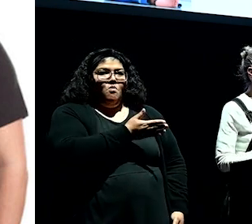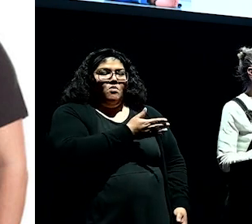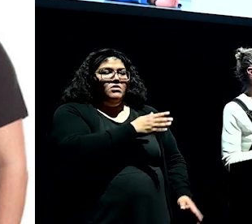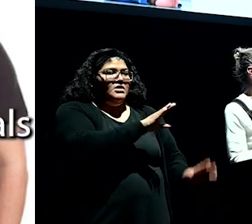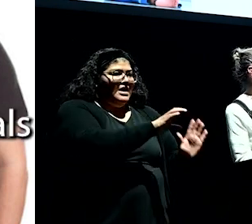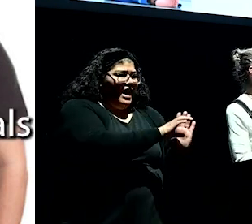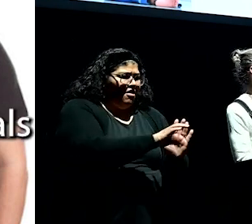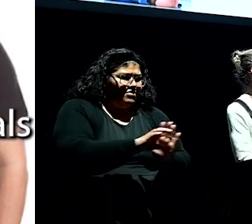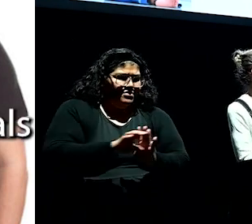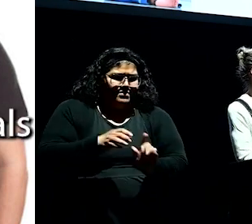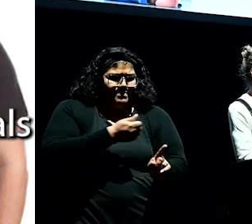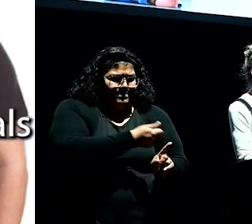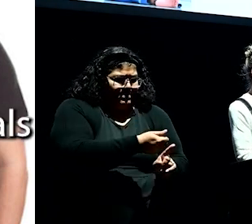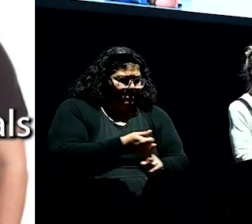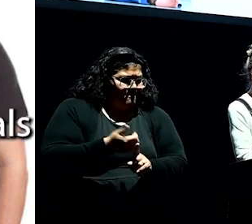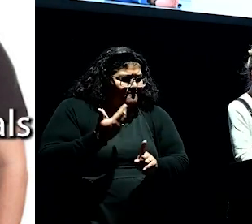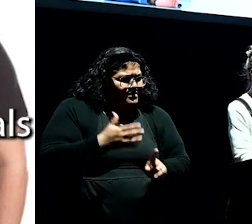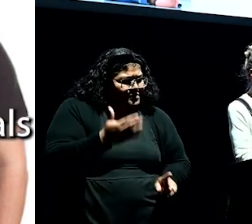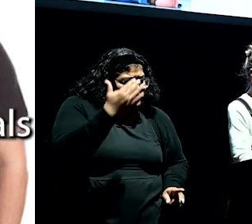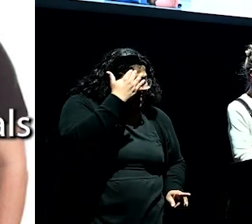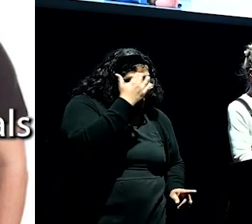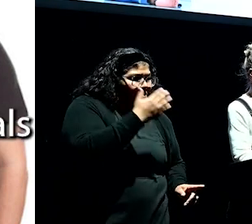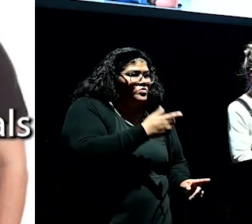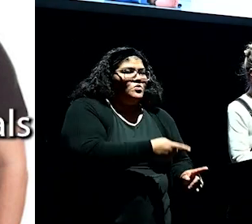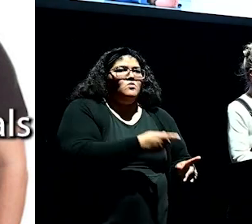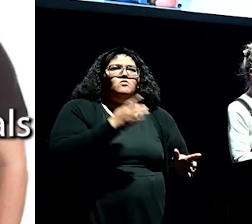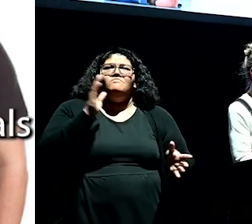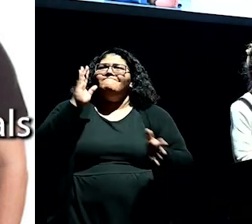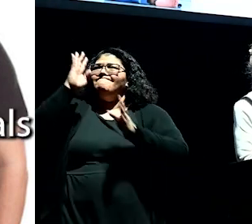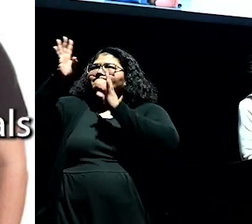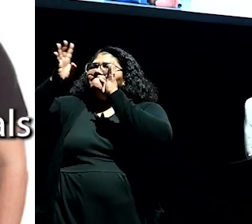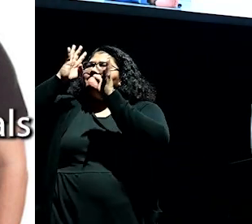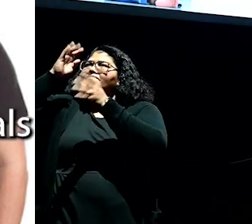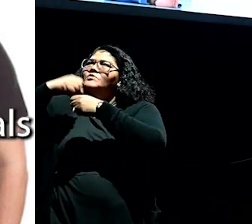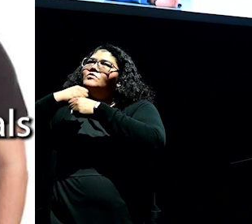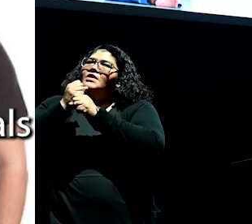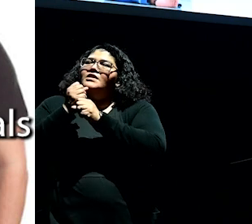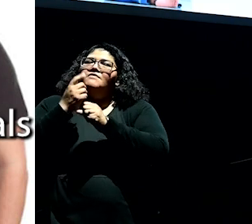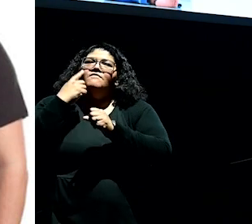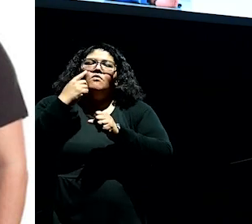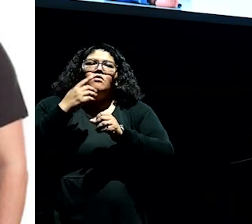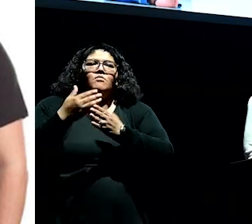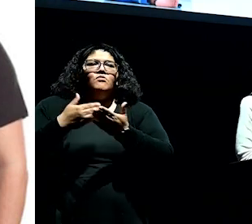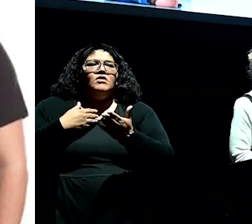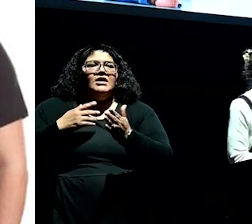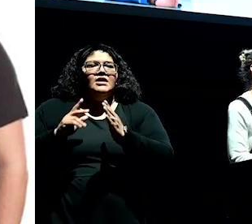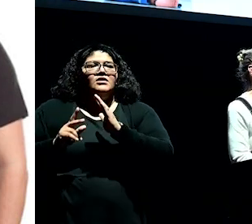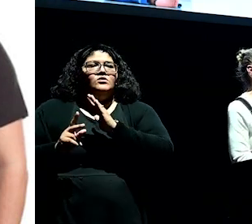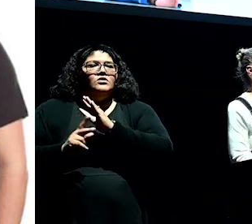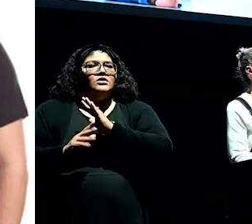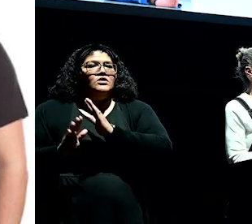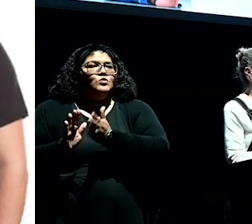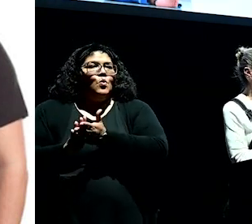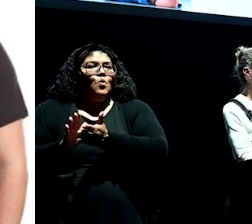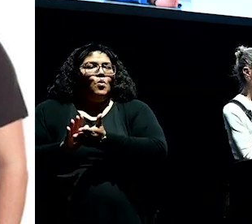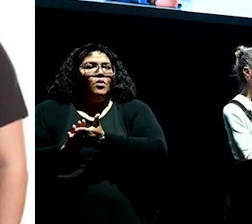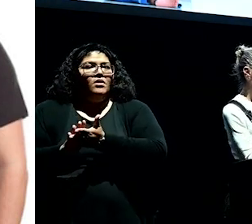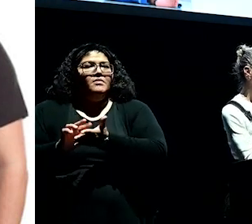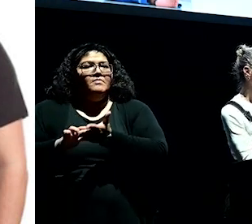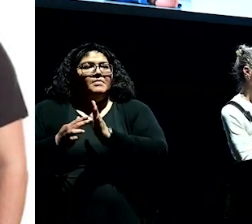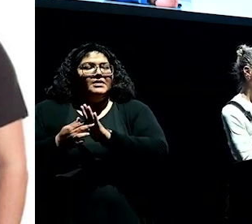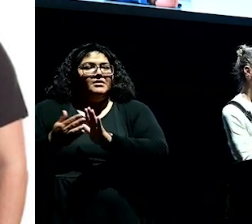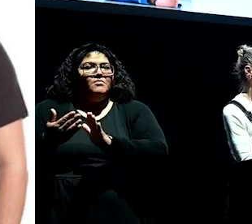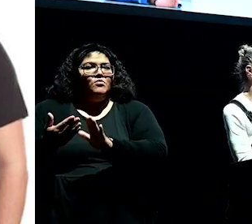themselves, so that when you're creating materials for preschoolers, you have